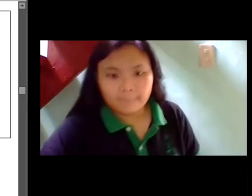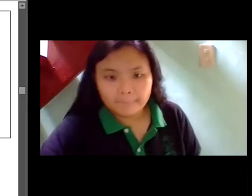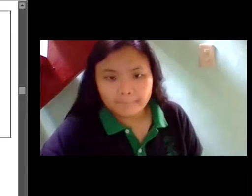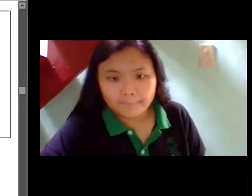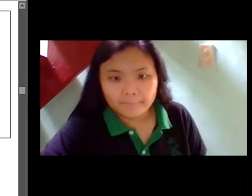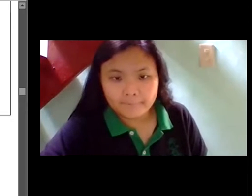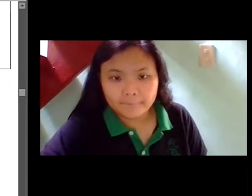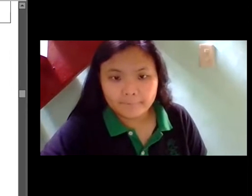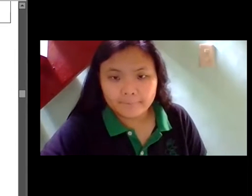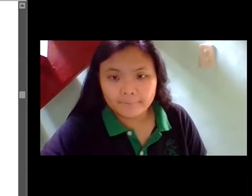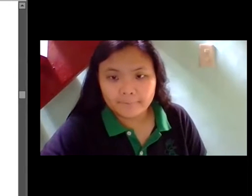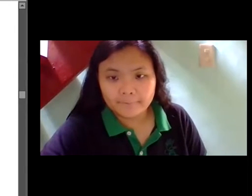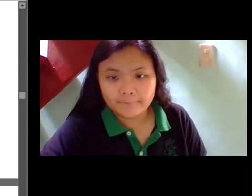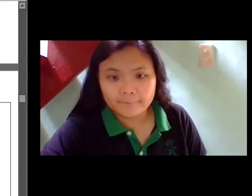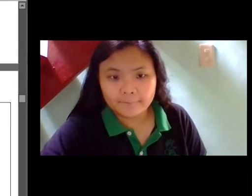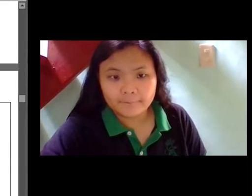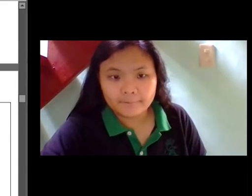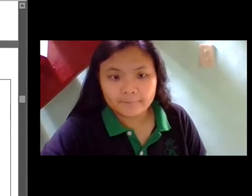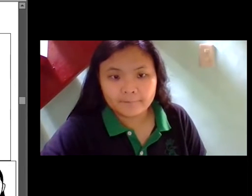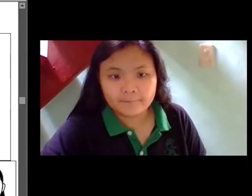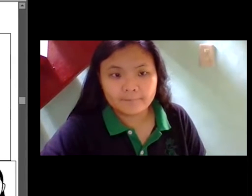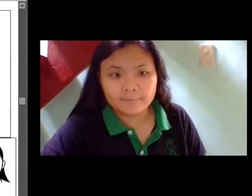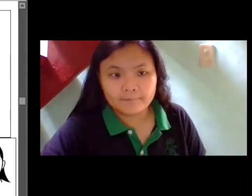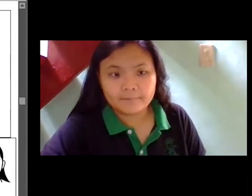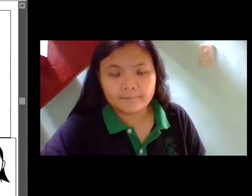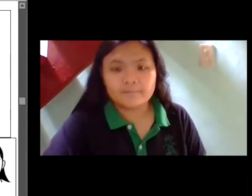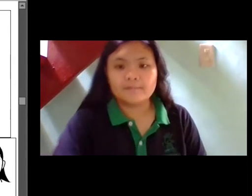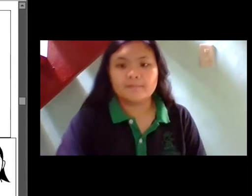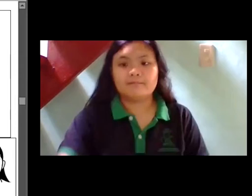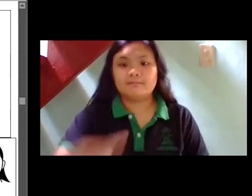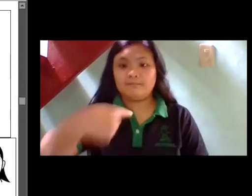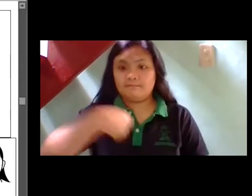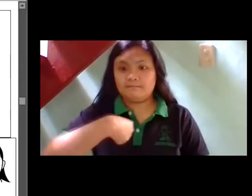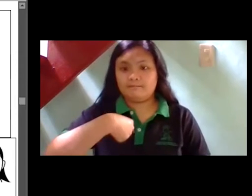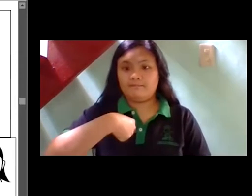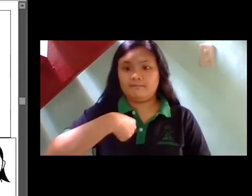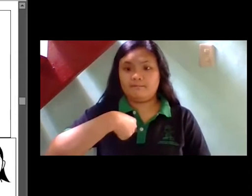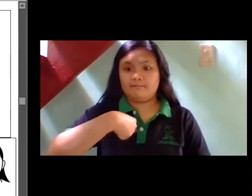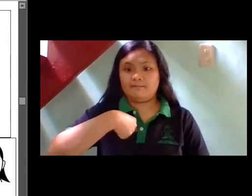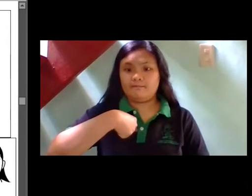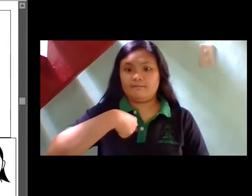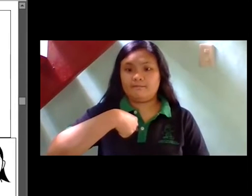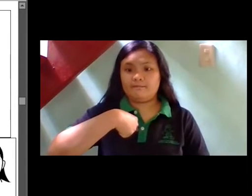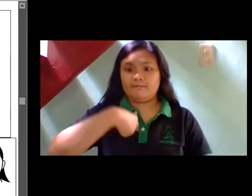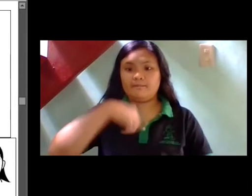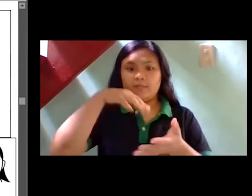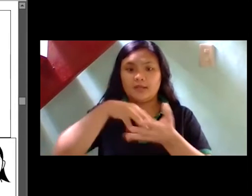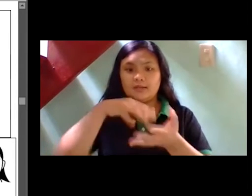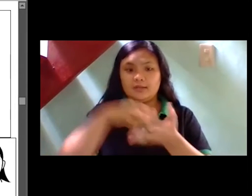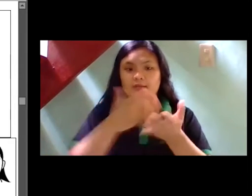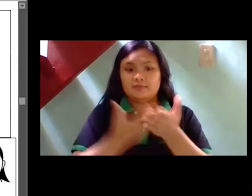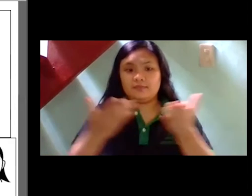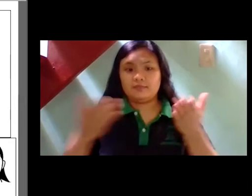You study materials have how many or how many study materials do you have? Okay. I just noticed